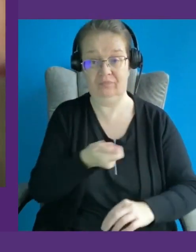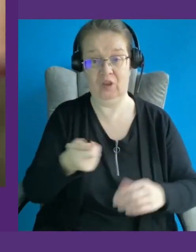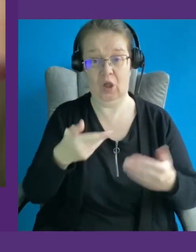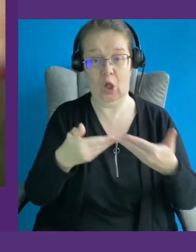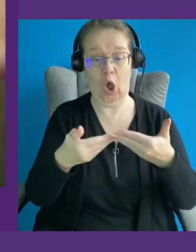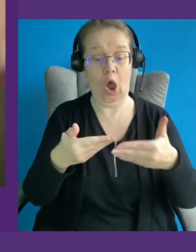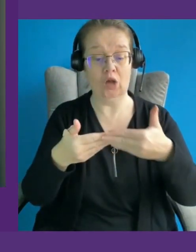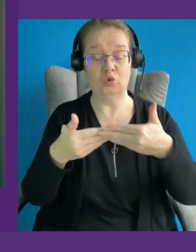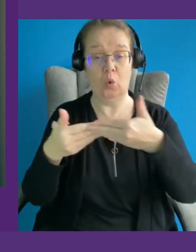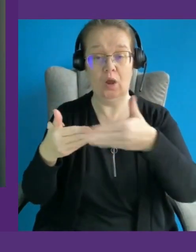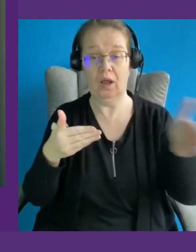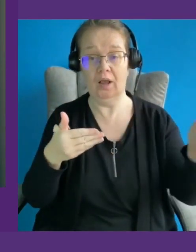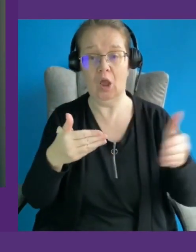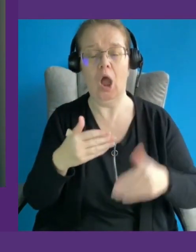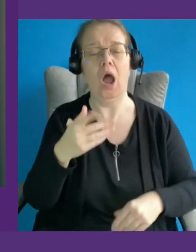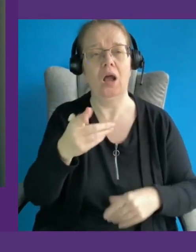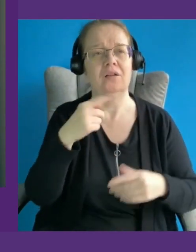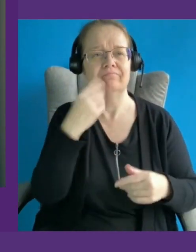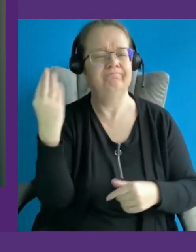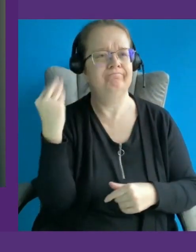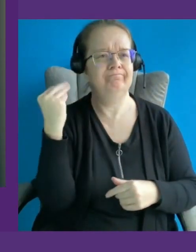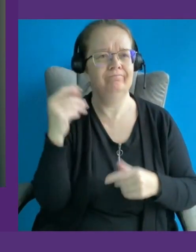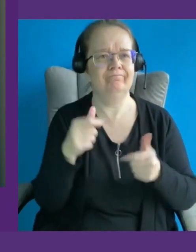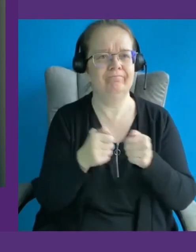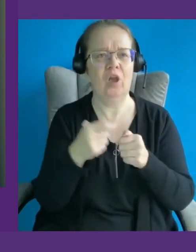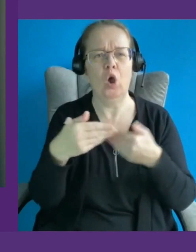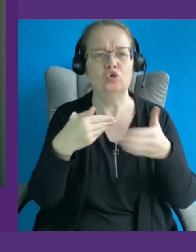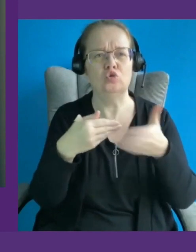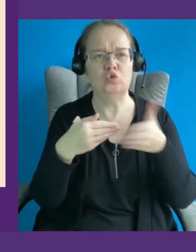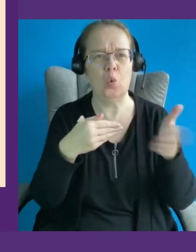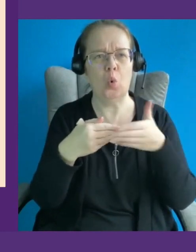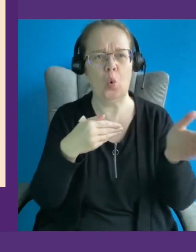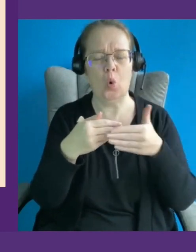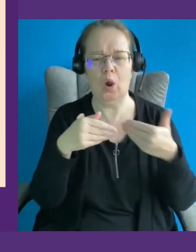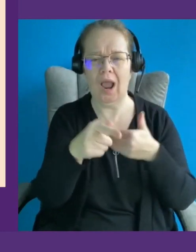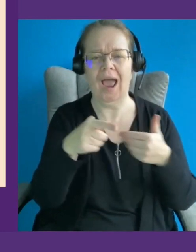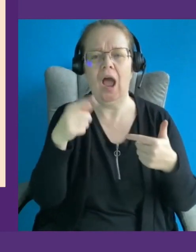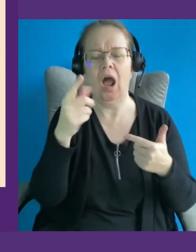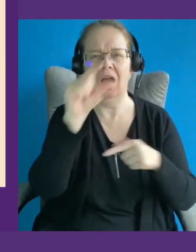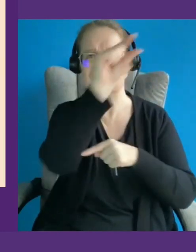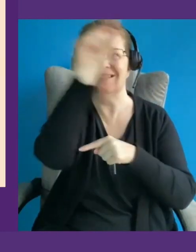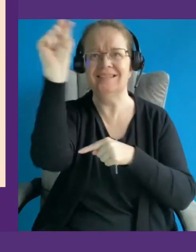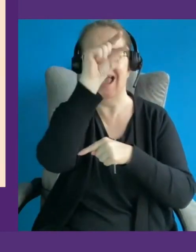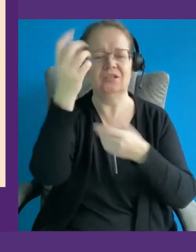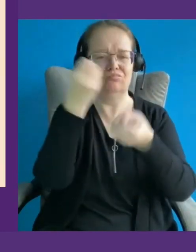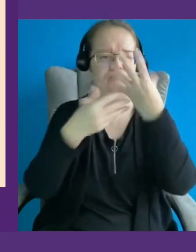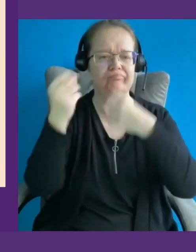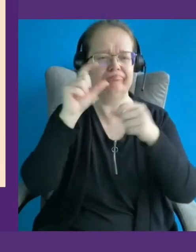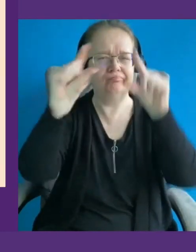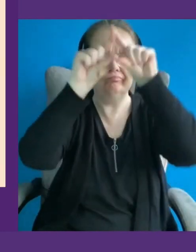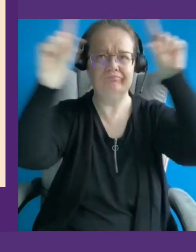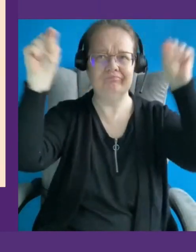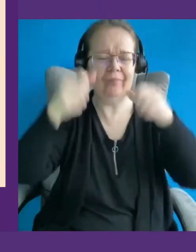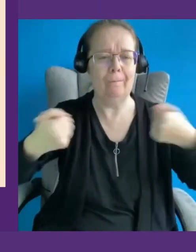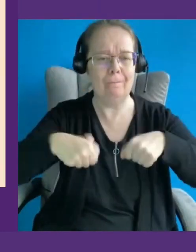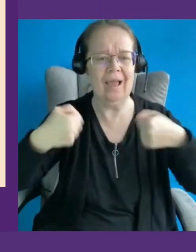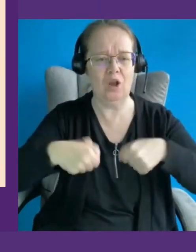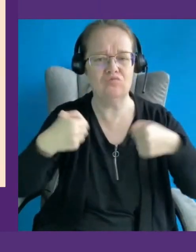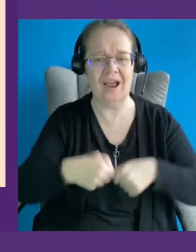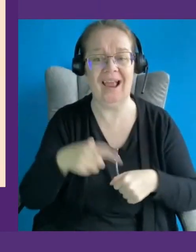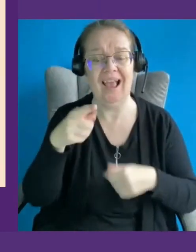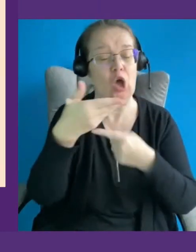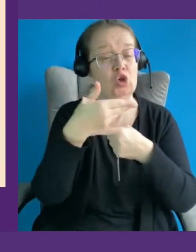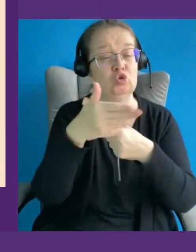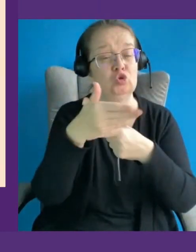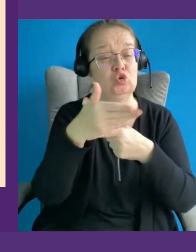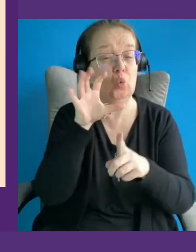feet away. Text, muffin to write home about bakery. Titles, door detection, now on iPhone. An Apple